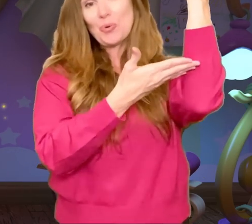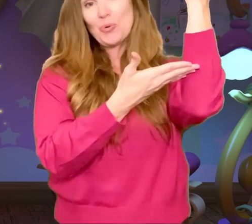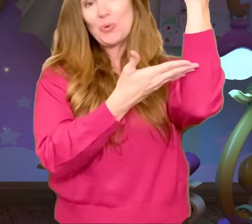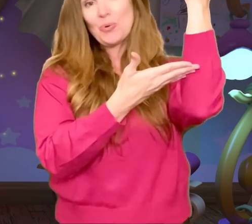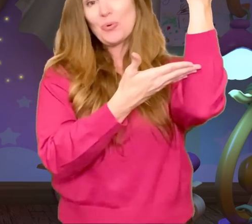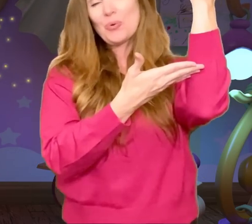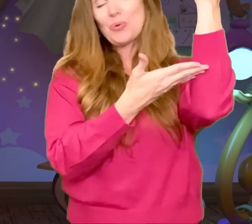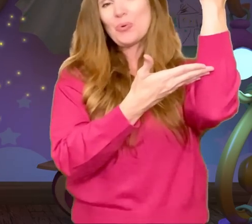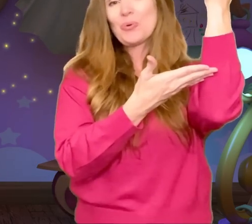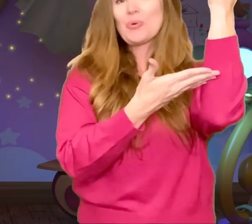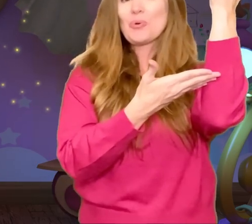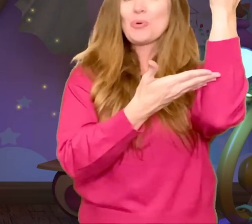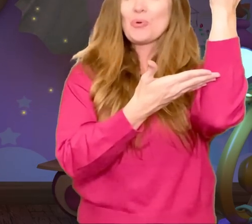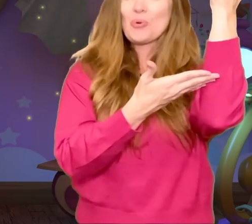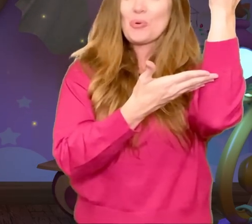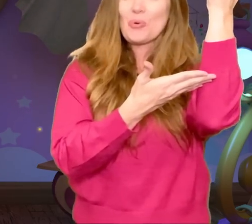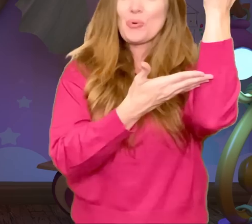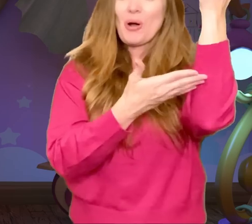you are